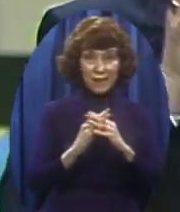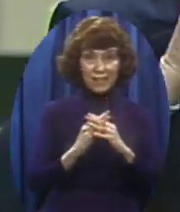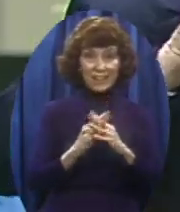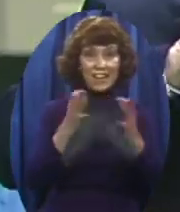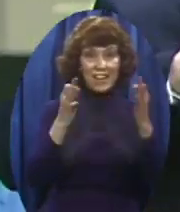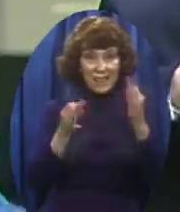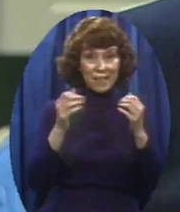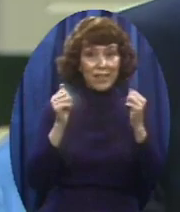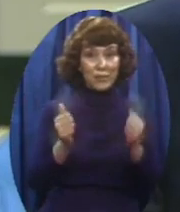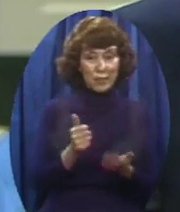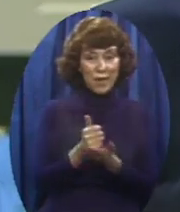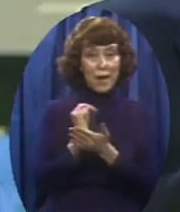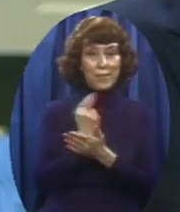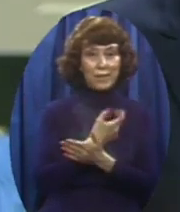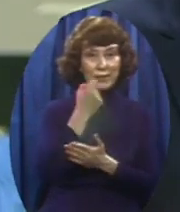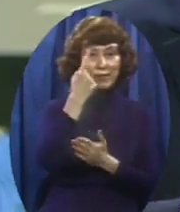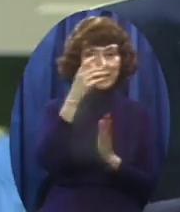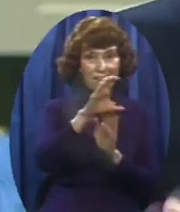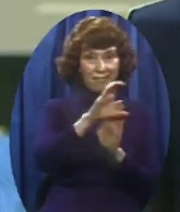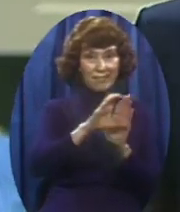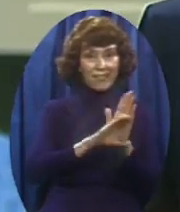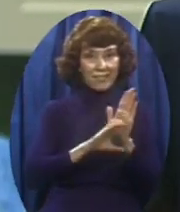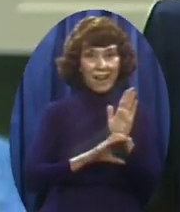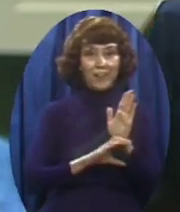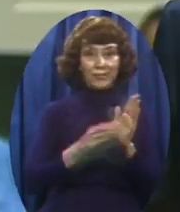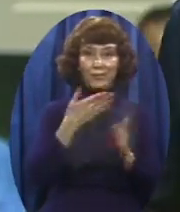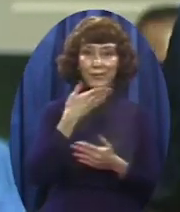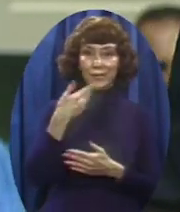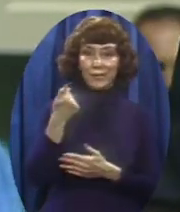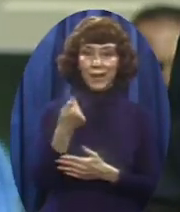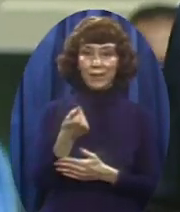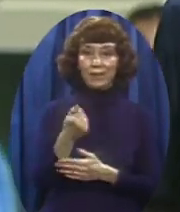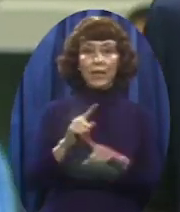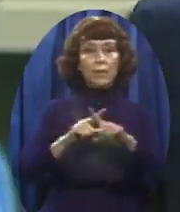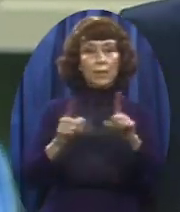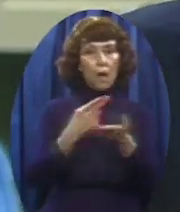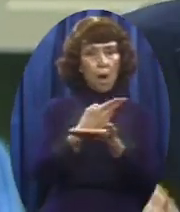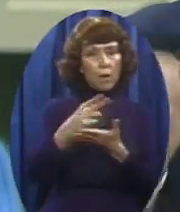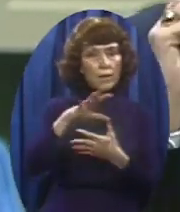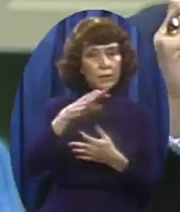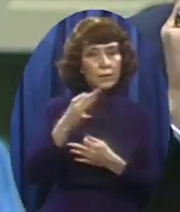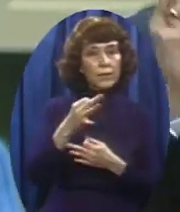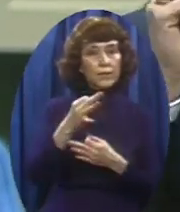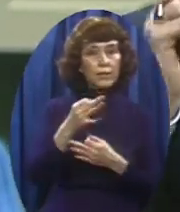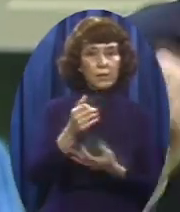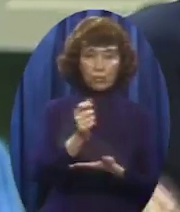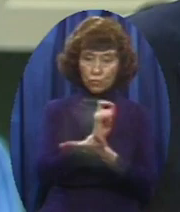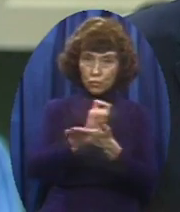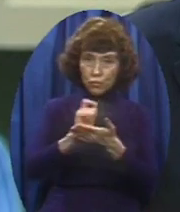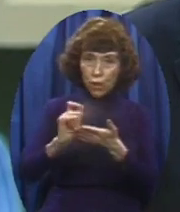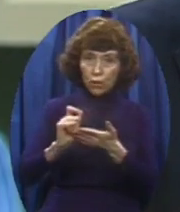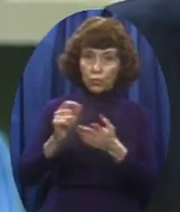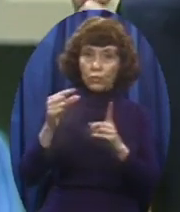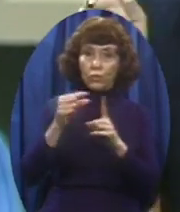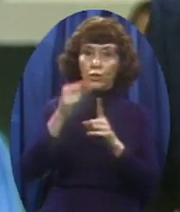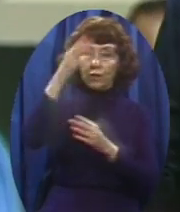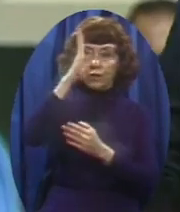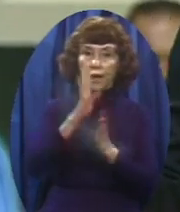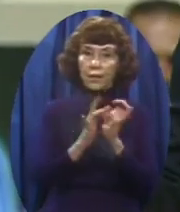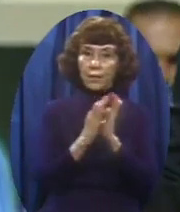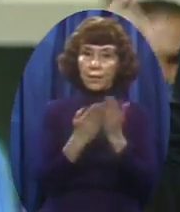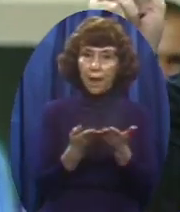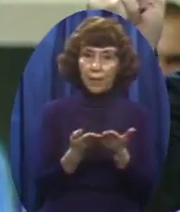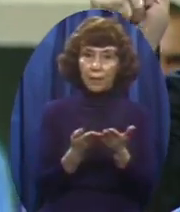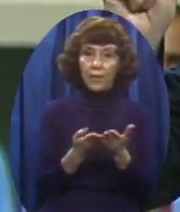God wrote this book, this Bible, this wonderful Word of God, and then he's our teacher to reveal it to us. Don't ever open